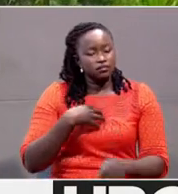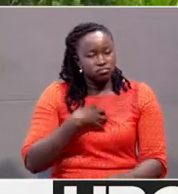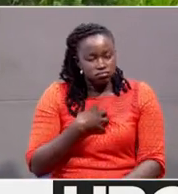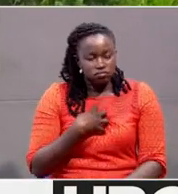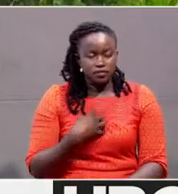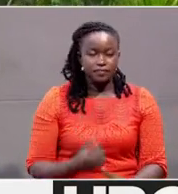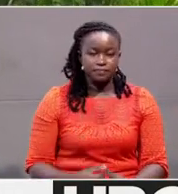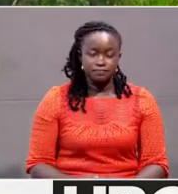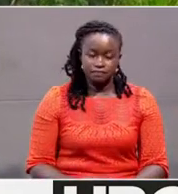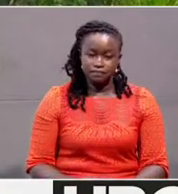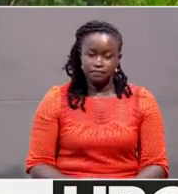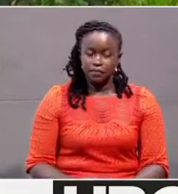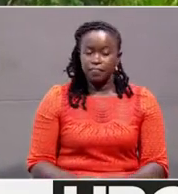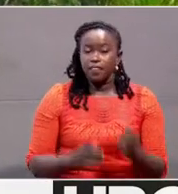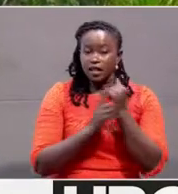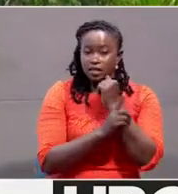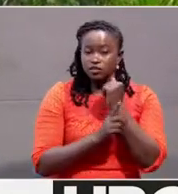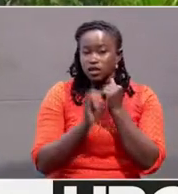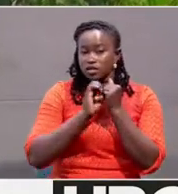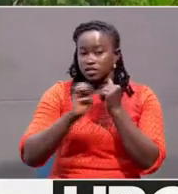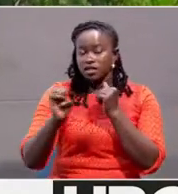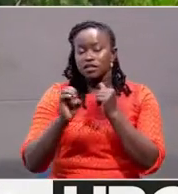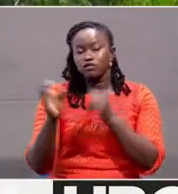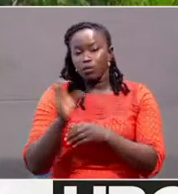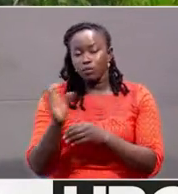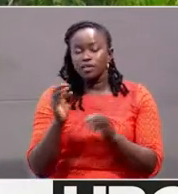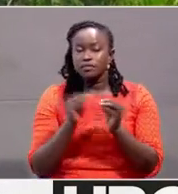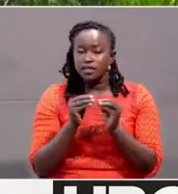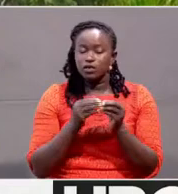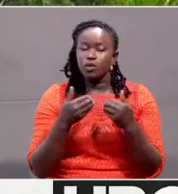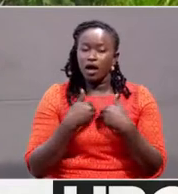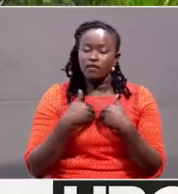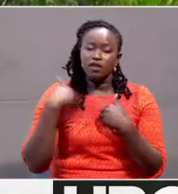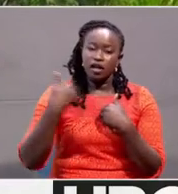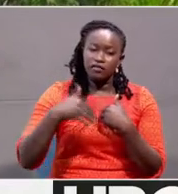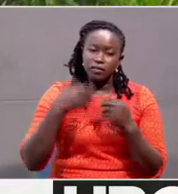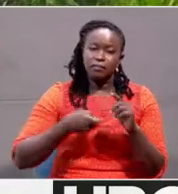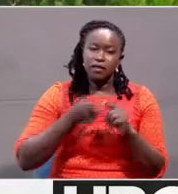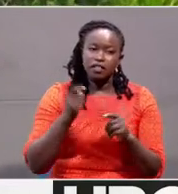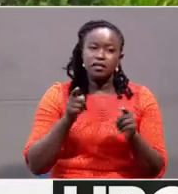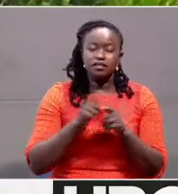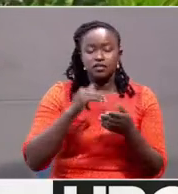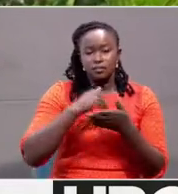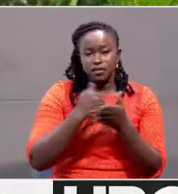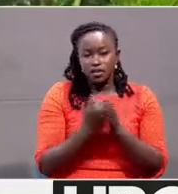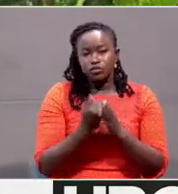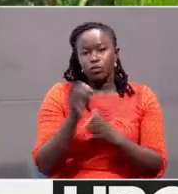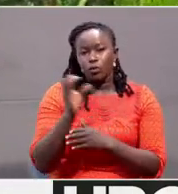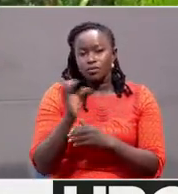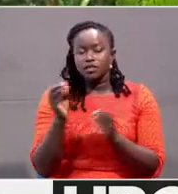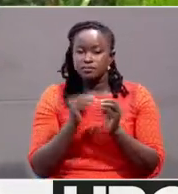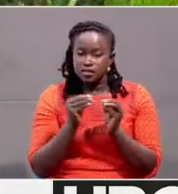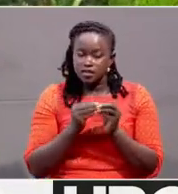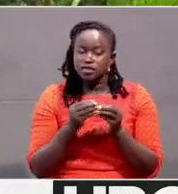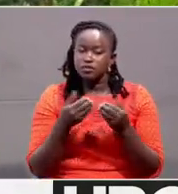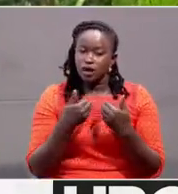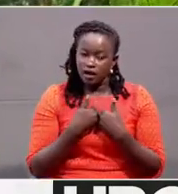have a district executive committee meeting monthly. We have sectoral committee meetings